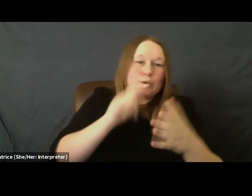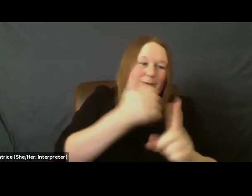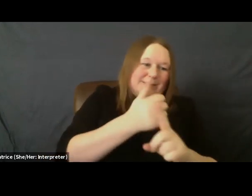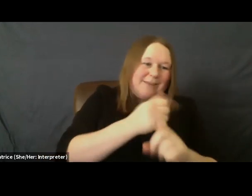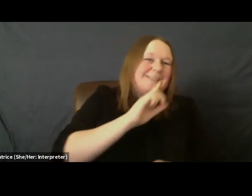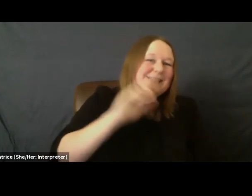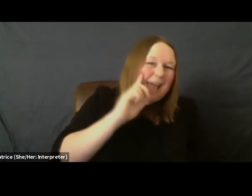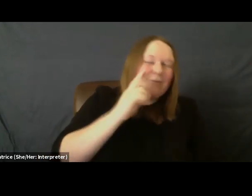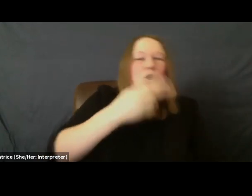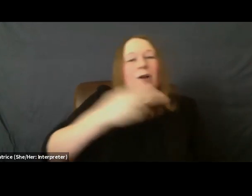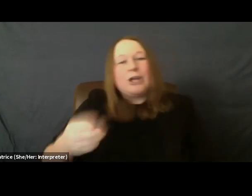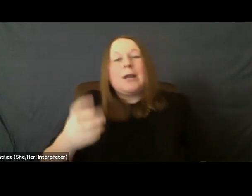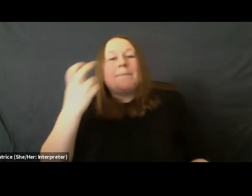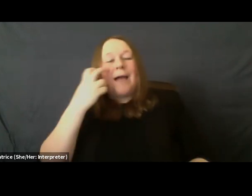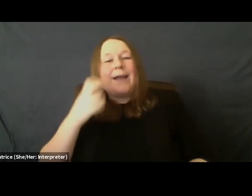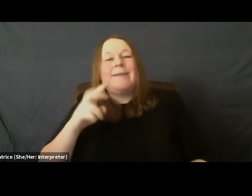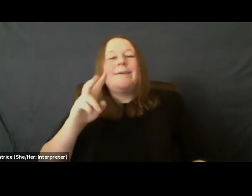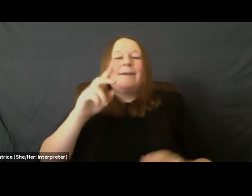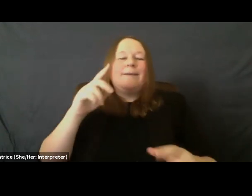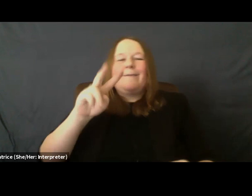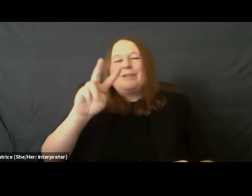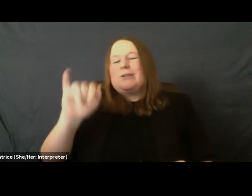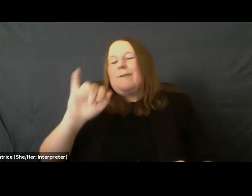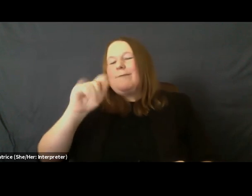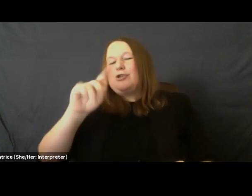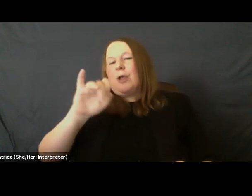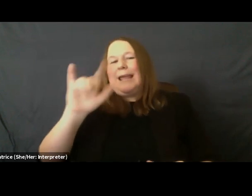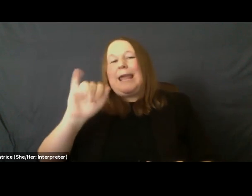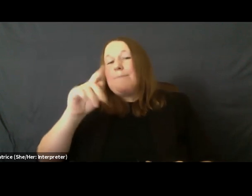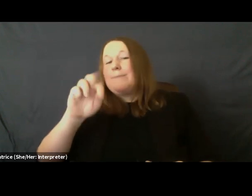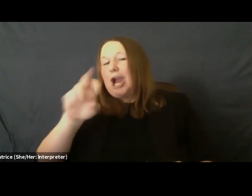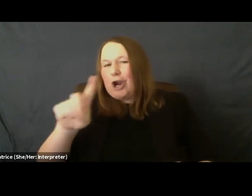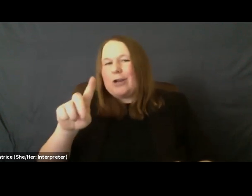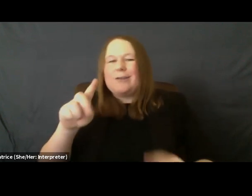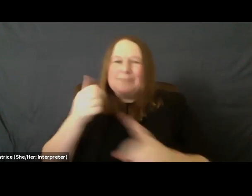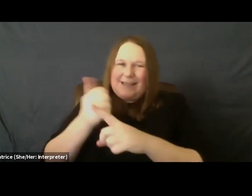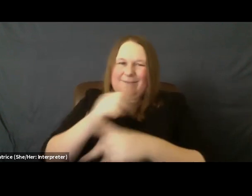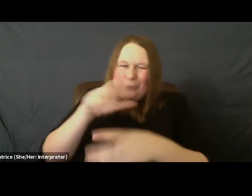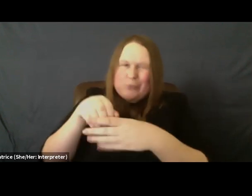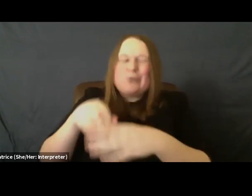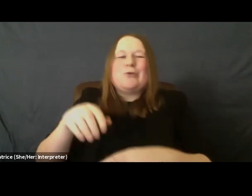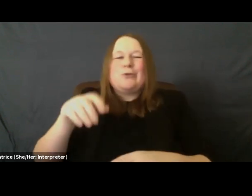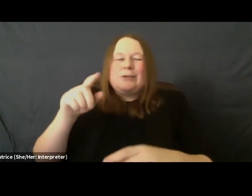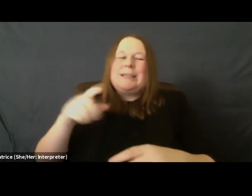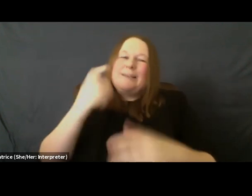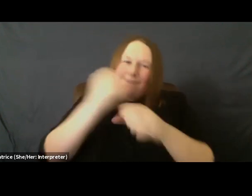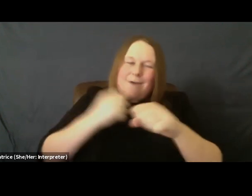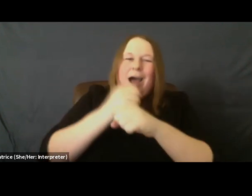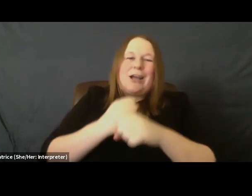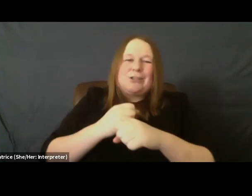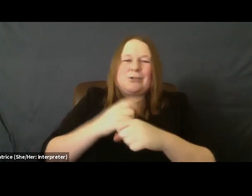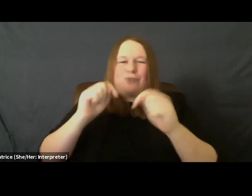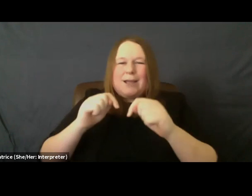hearing, blind, visually impaired, or deafblind. Senator Markey as well has fought attempts to strip the